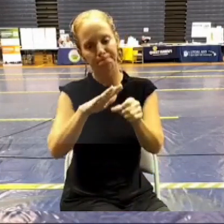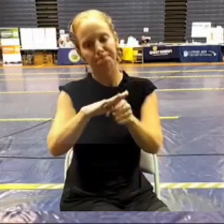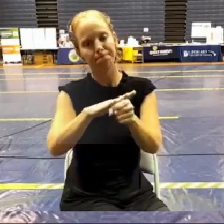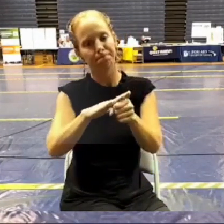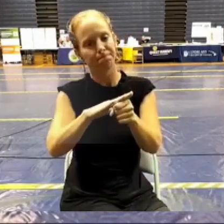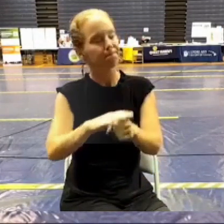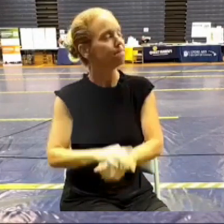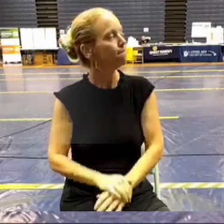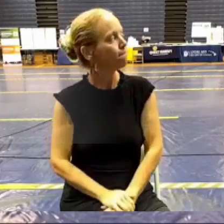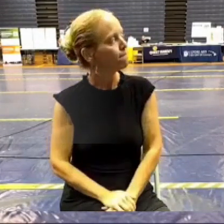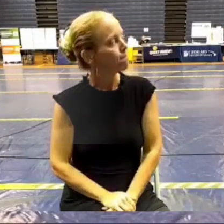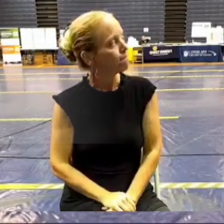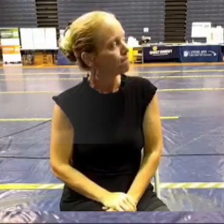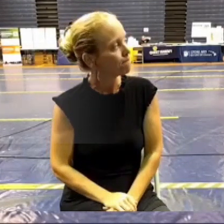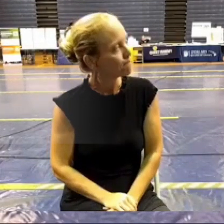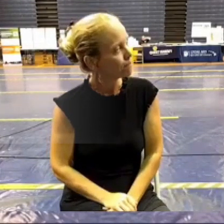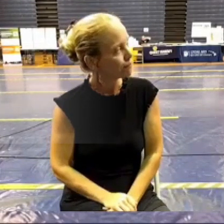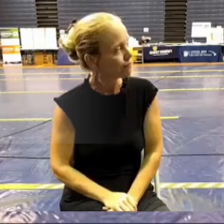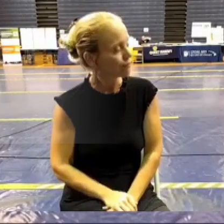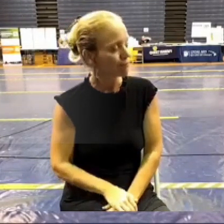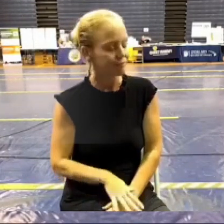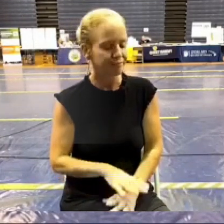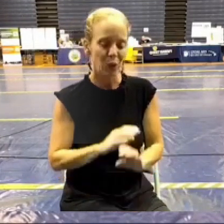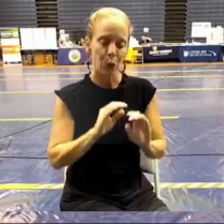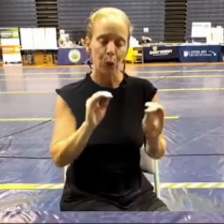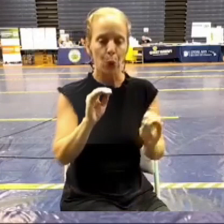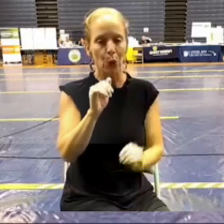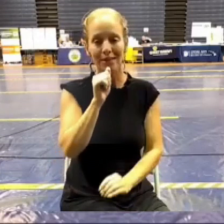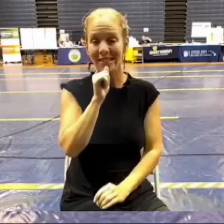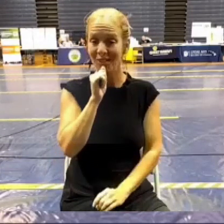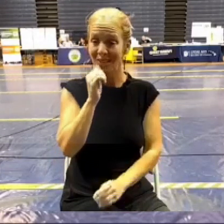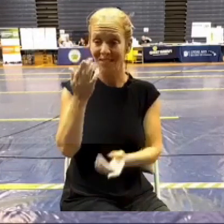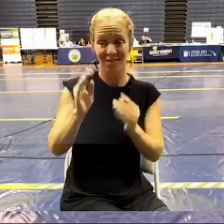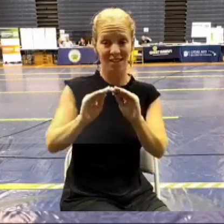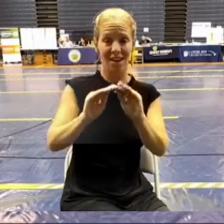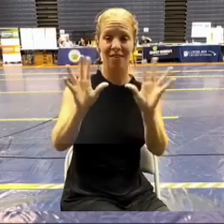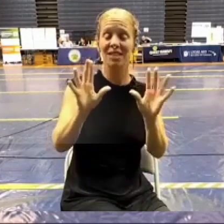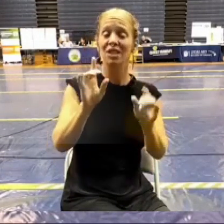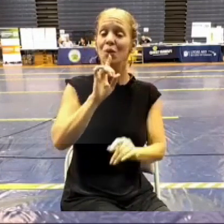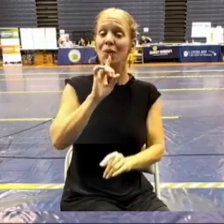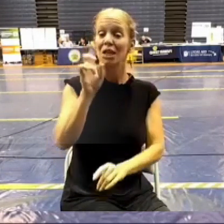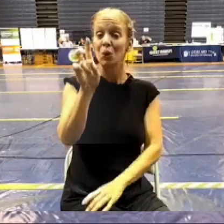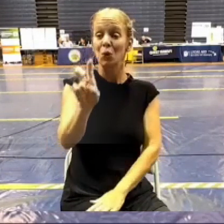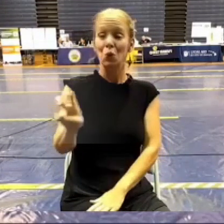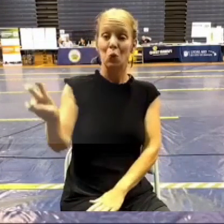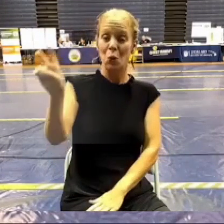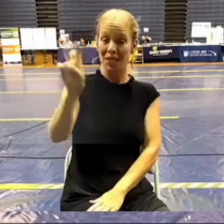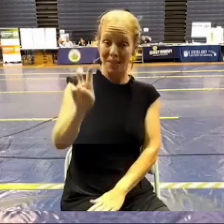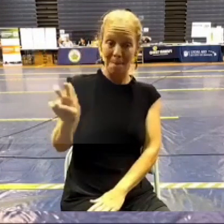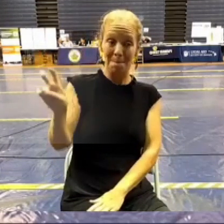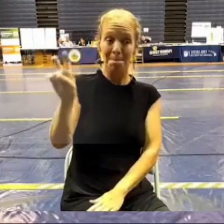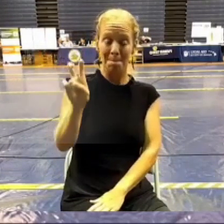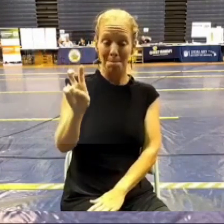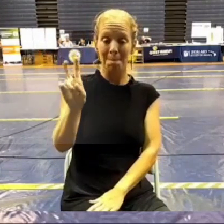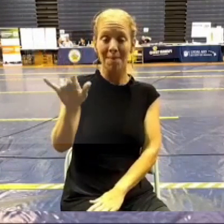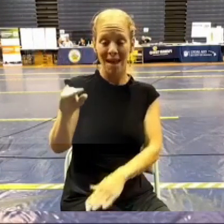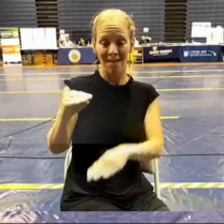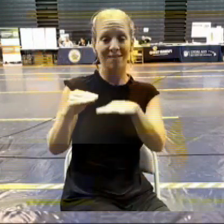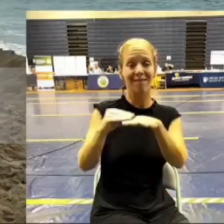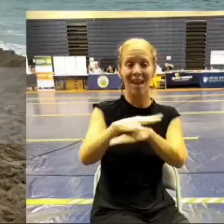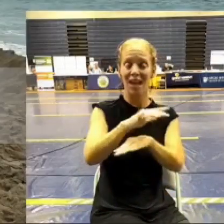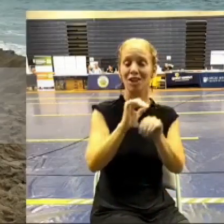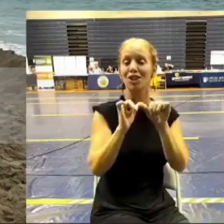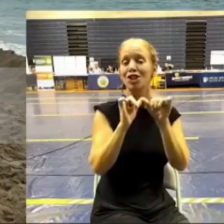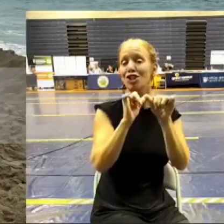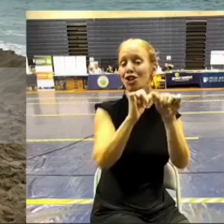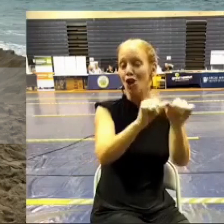Okay, so it's no secret. There's an underlying current that tourists are keeping locals from long-term housing. But